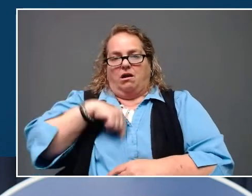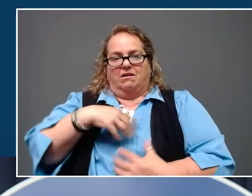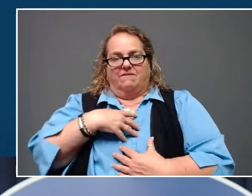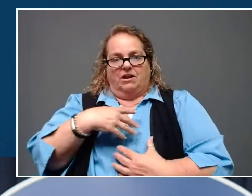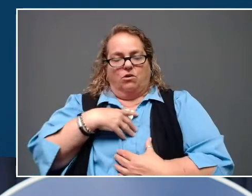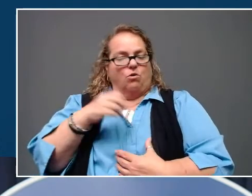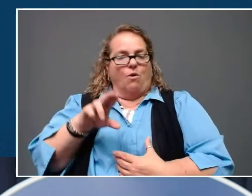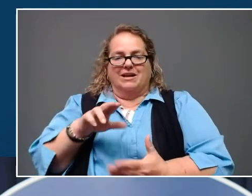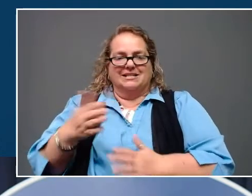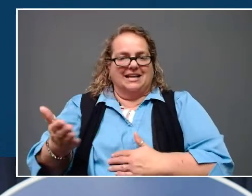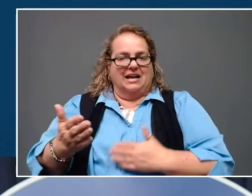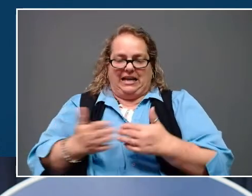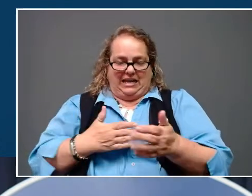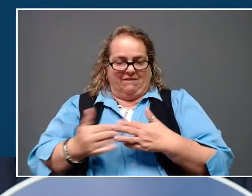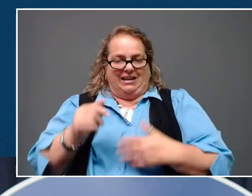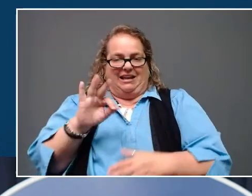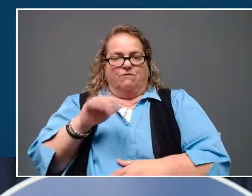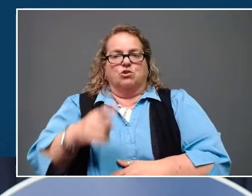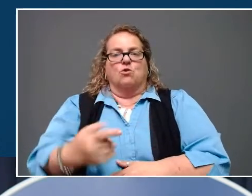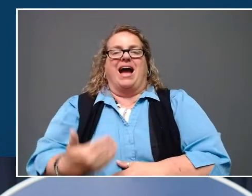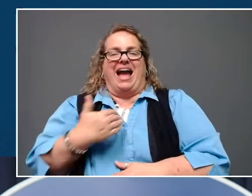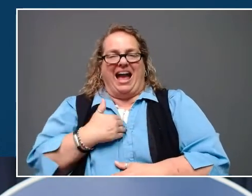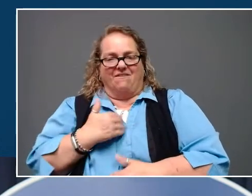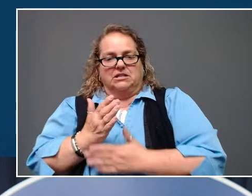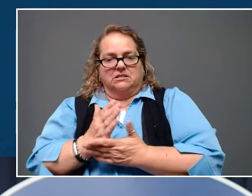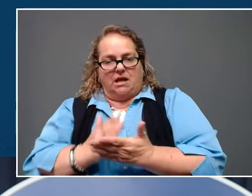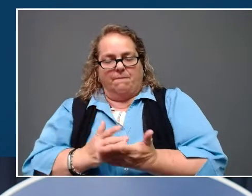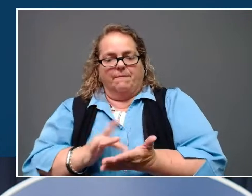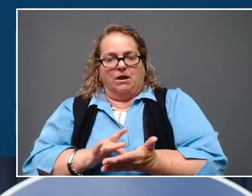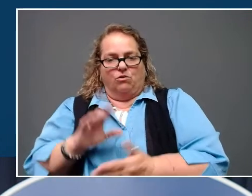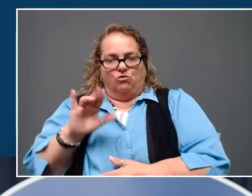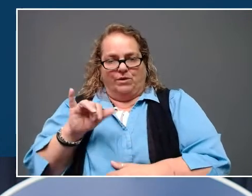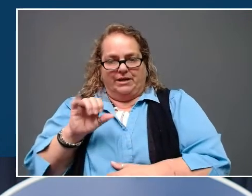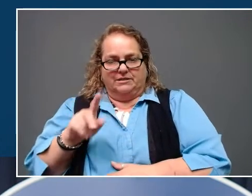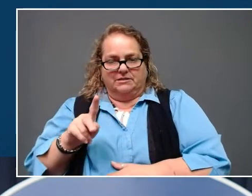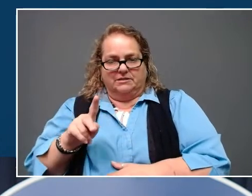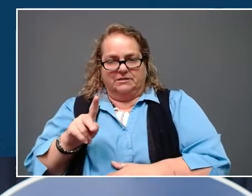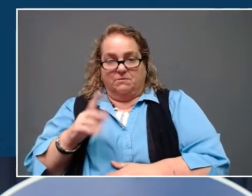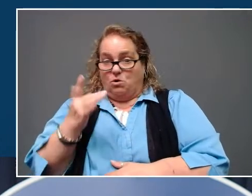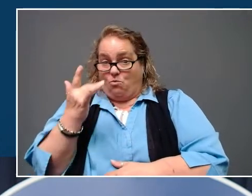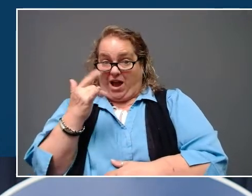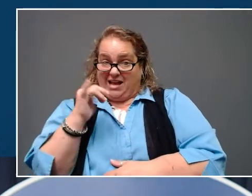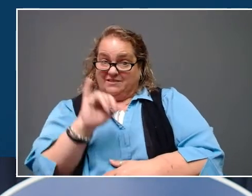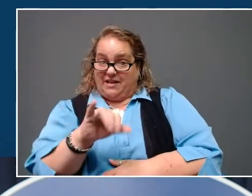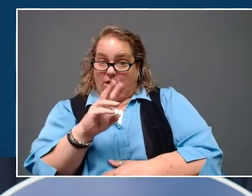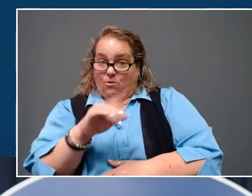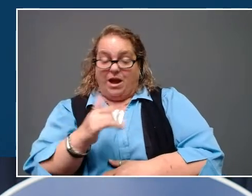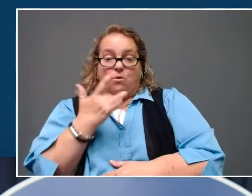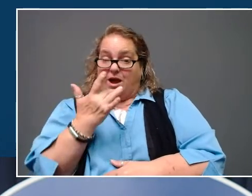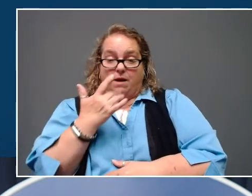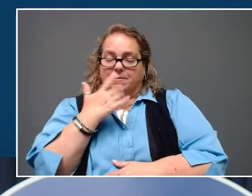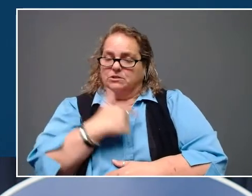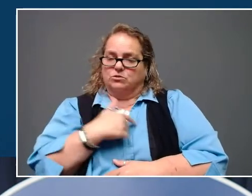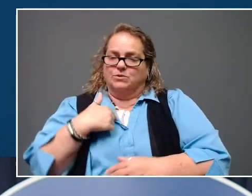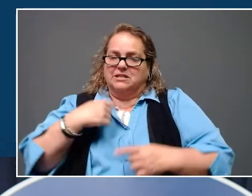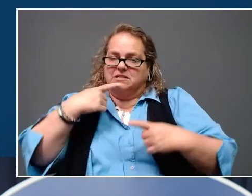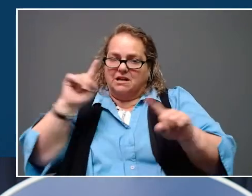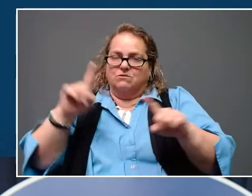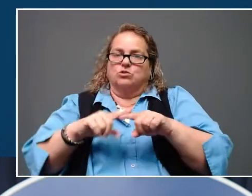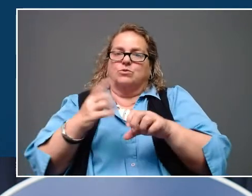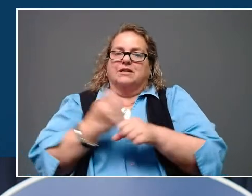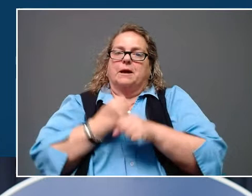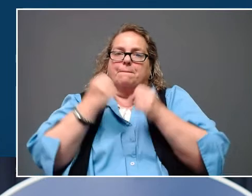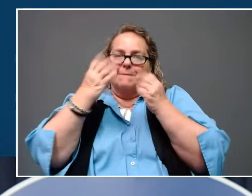even if you have some medical risks. But the reason it's this way is because we've been successful in getting large numbers of people